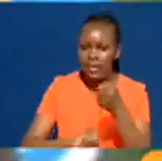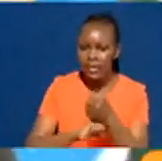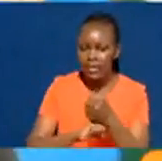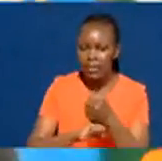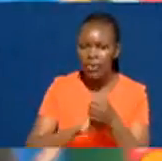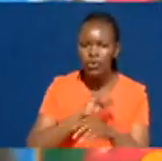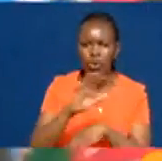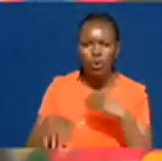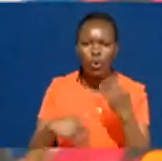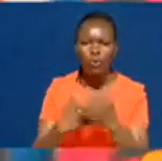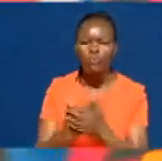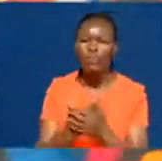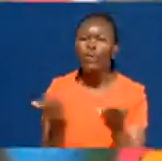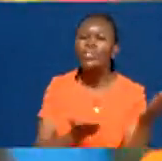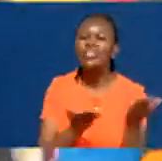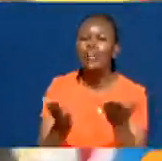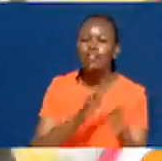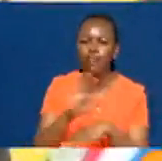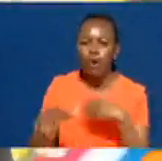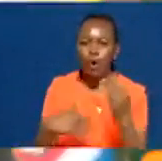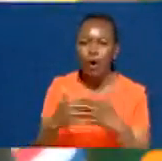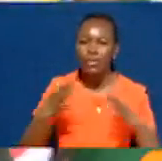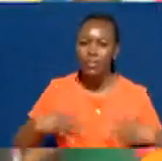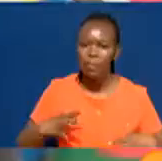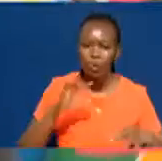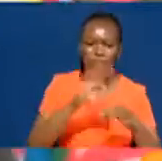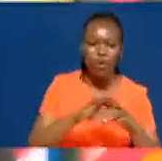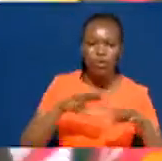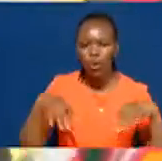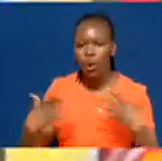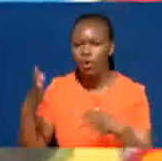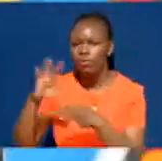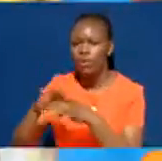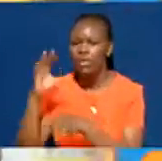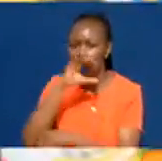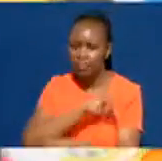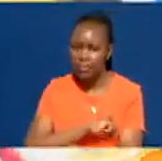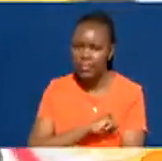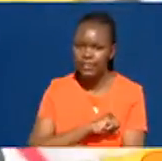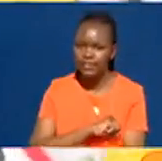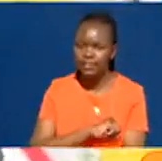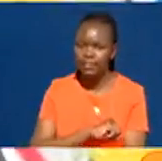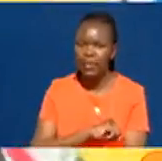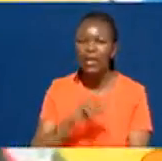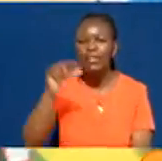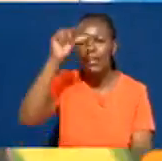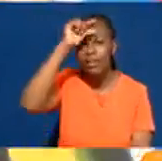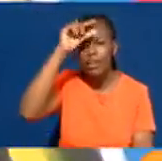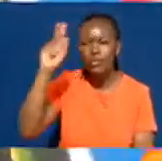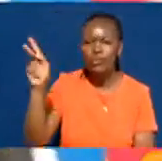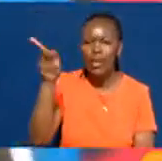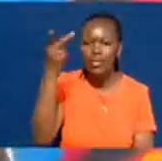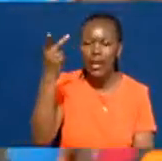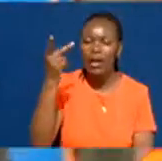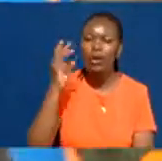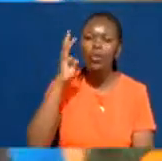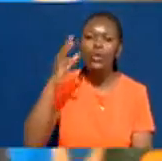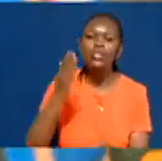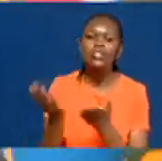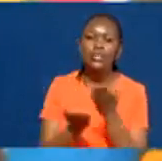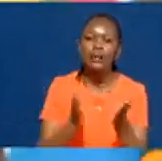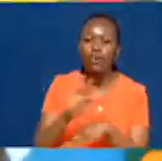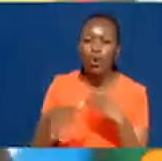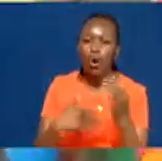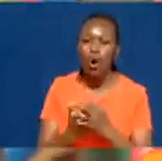vote for us, because we are going to run the government of Kenya. And the government of Kenya is going to be the government of Kenya for all